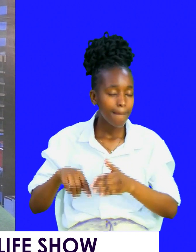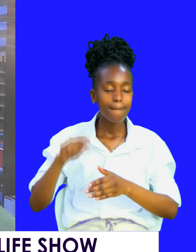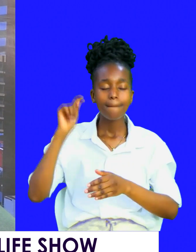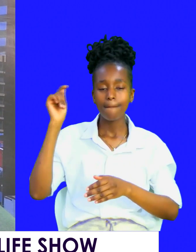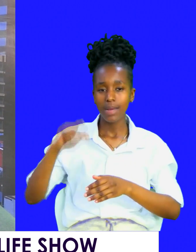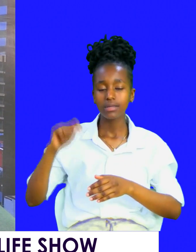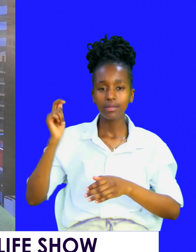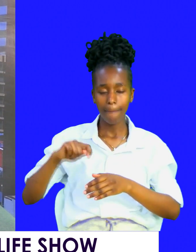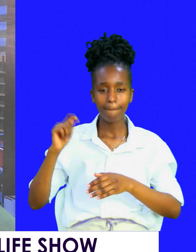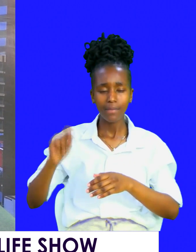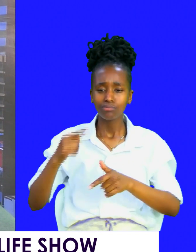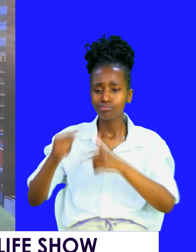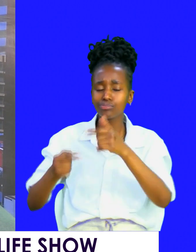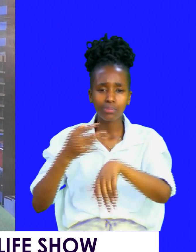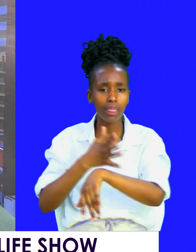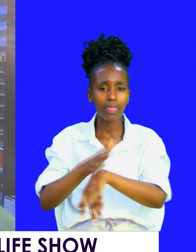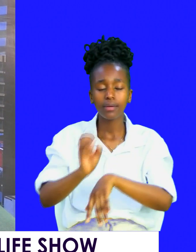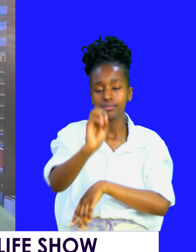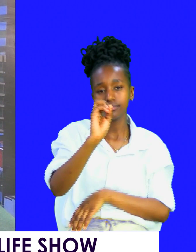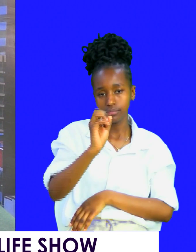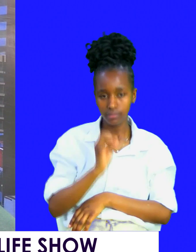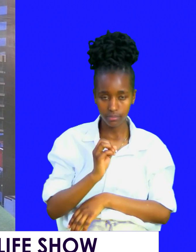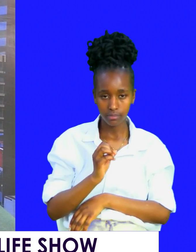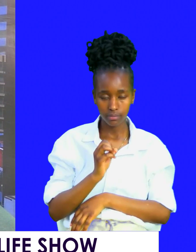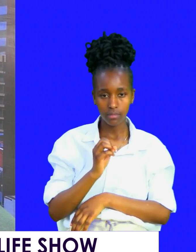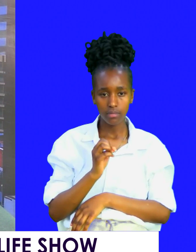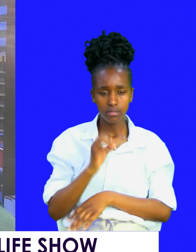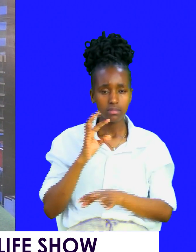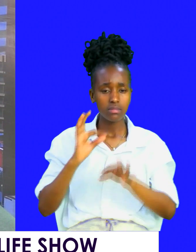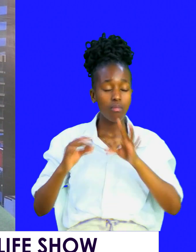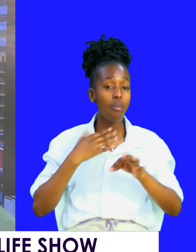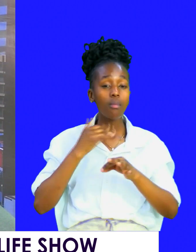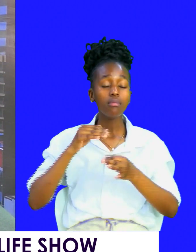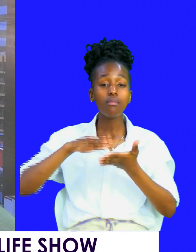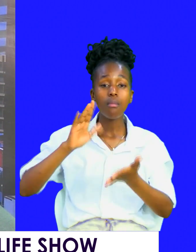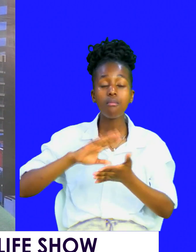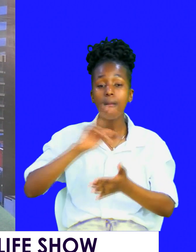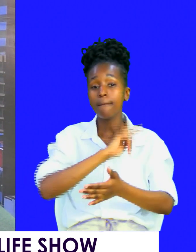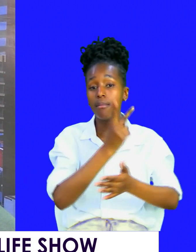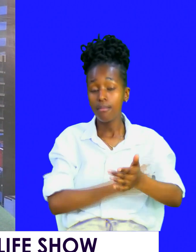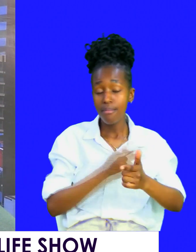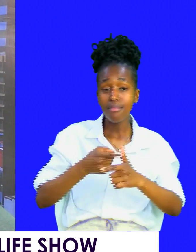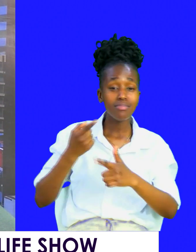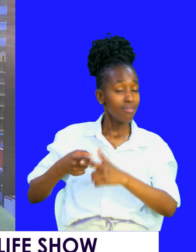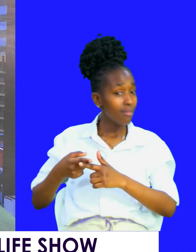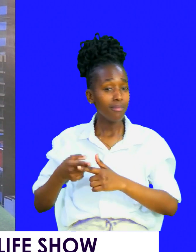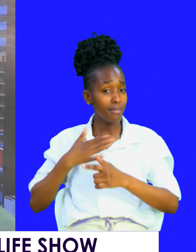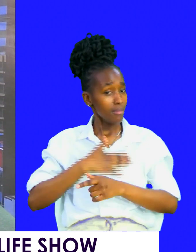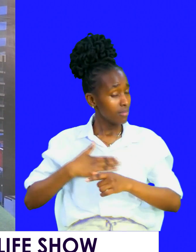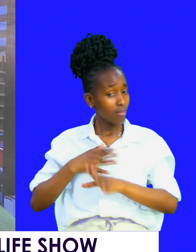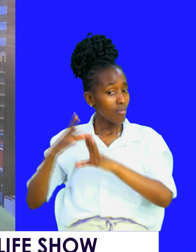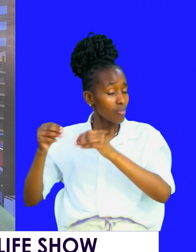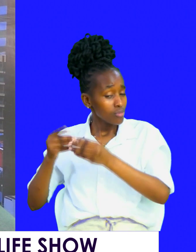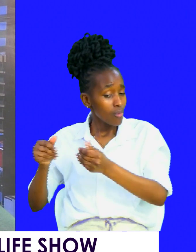with time-wasting activities. Simple. For more power is to deal with that aspect of you that feels